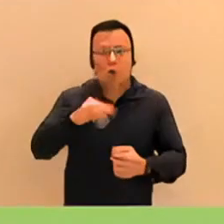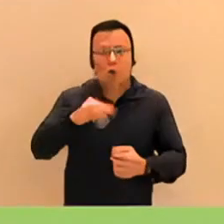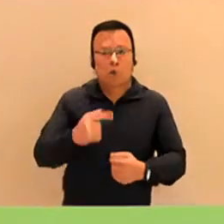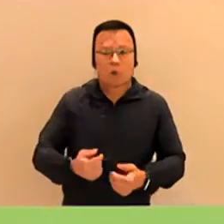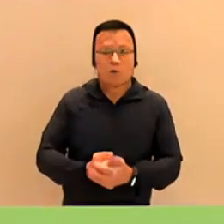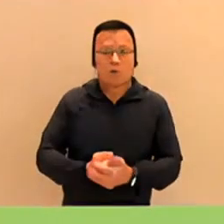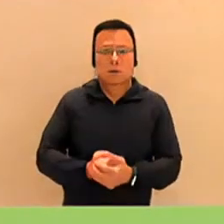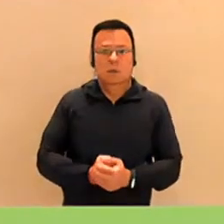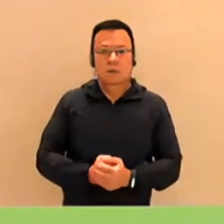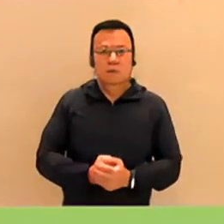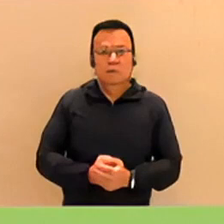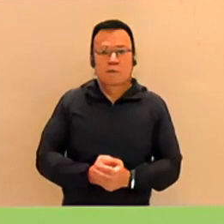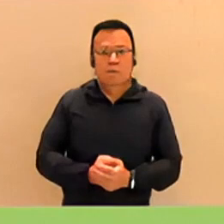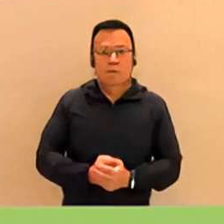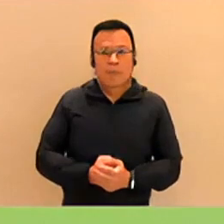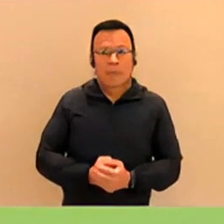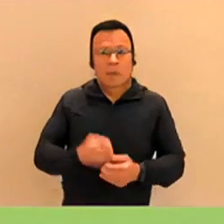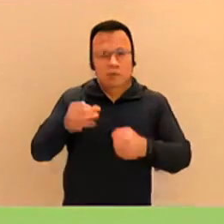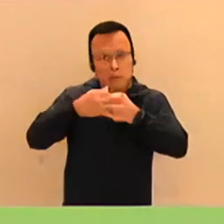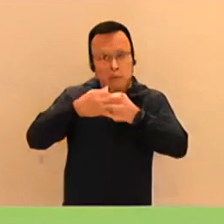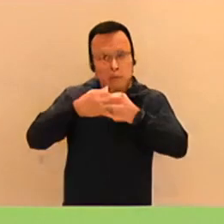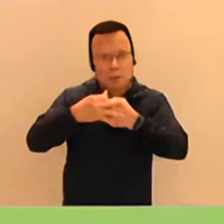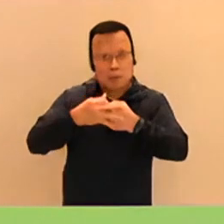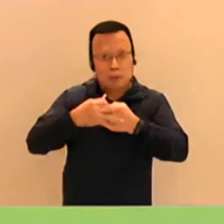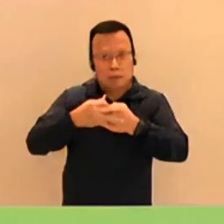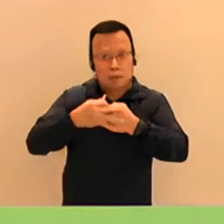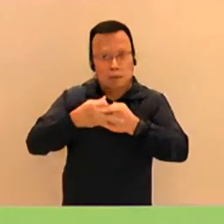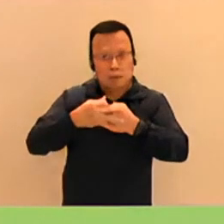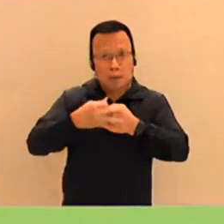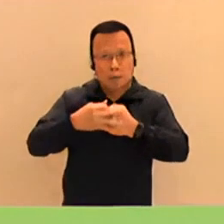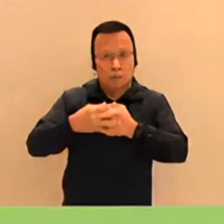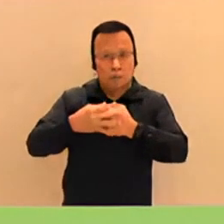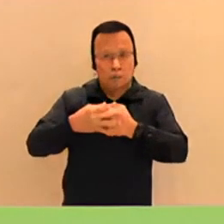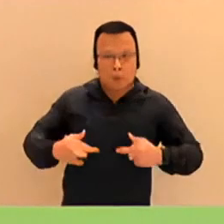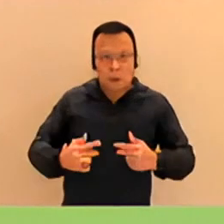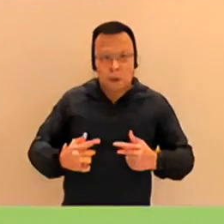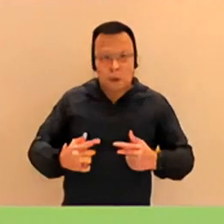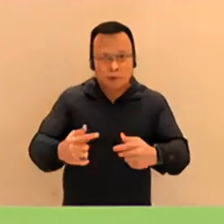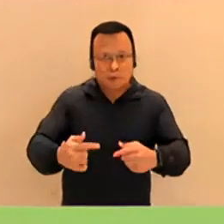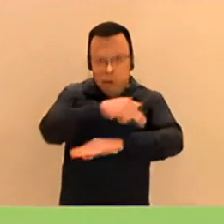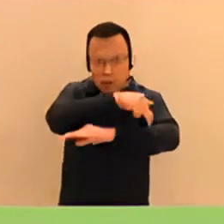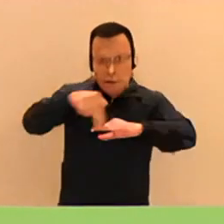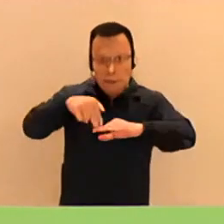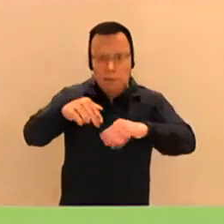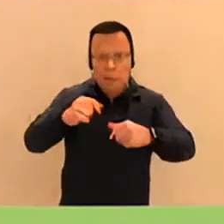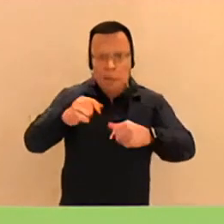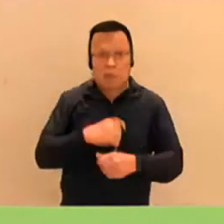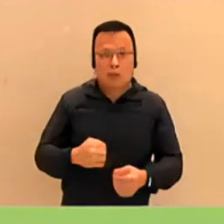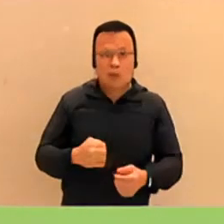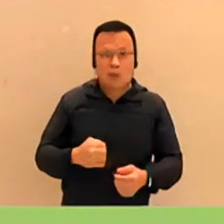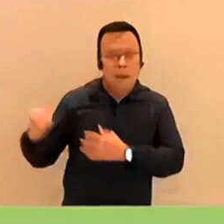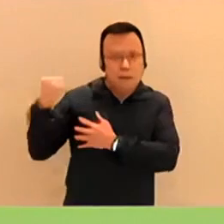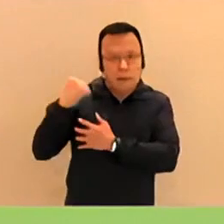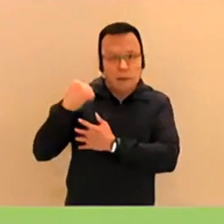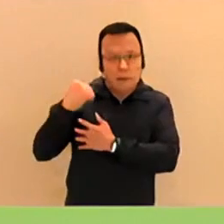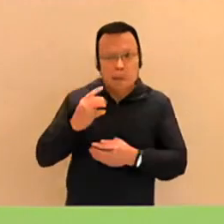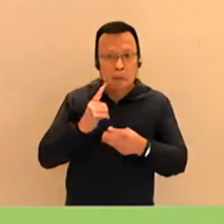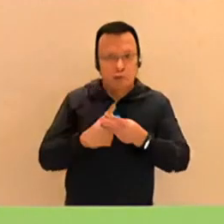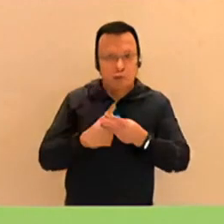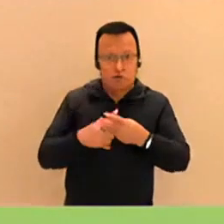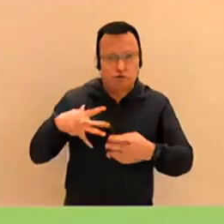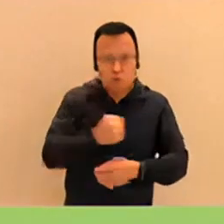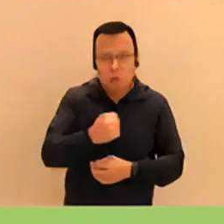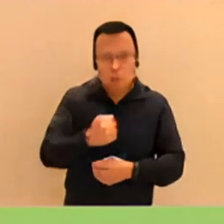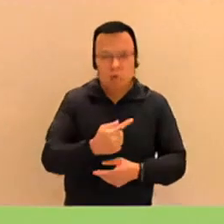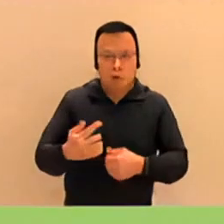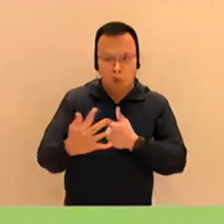Now, our third sustainable development strategy is proactive conservation and urban-rural integration.